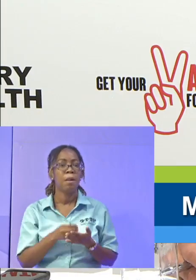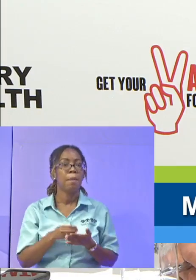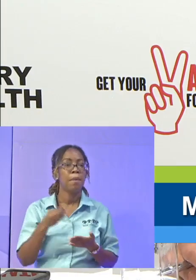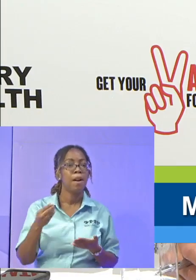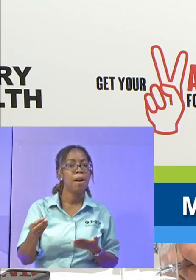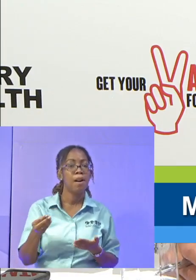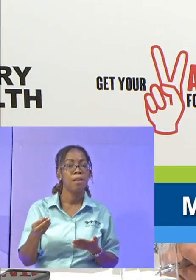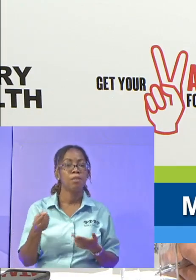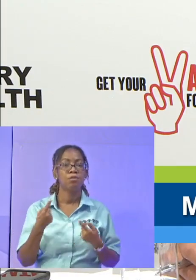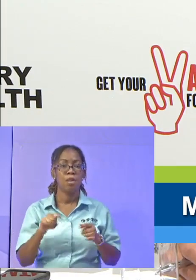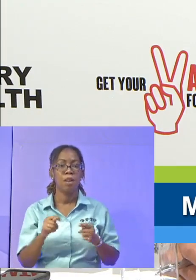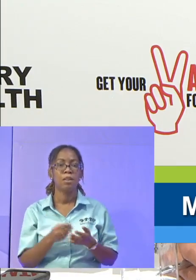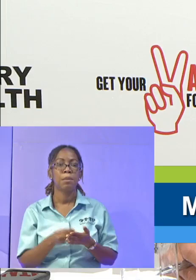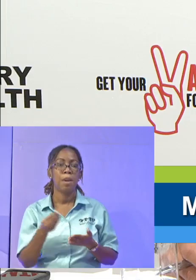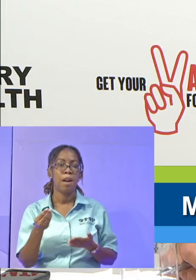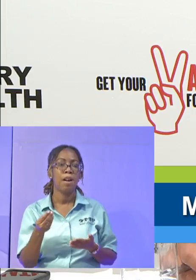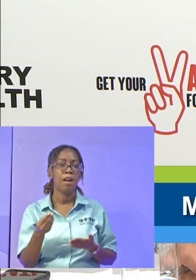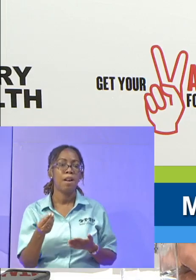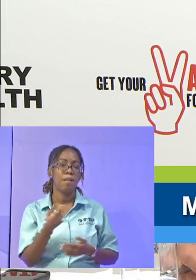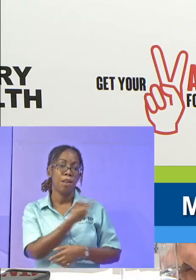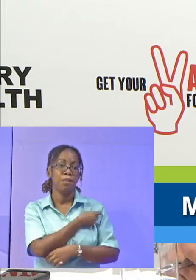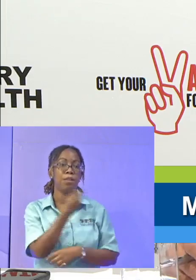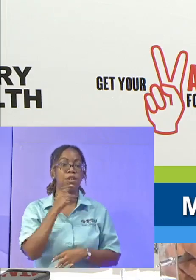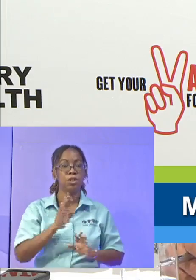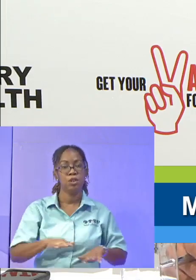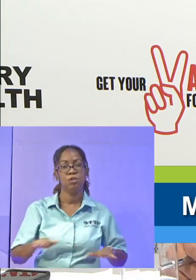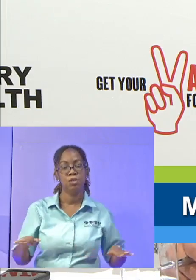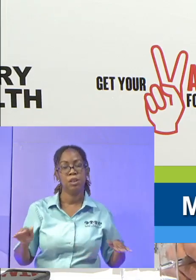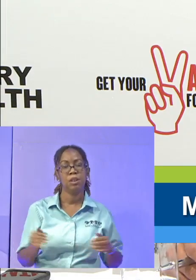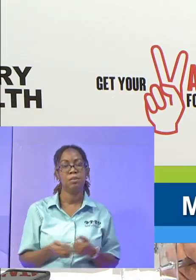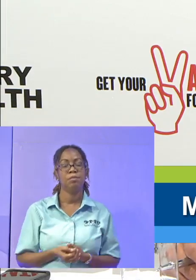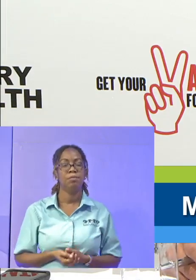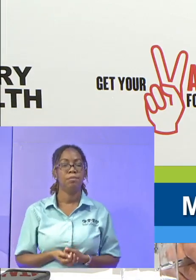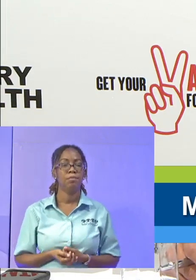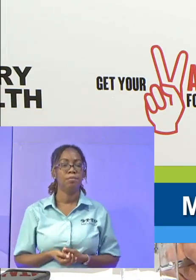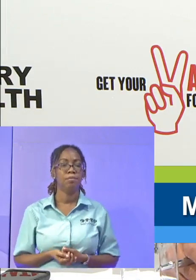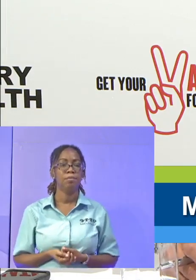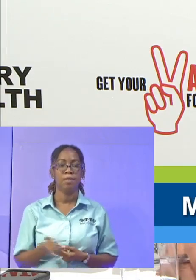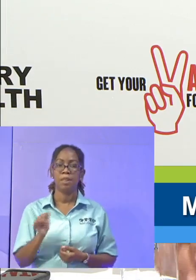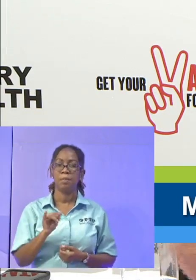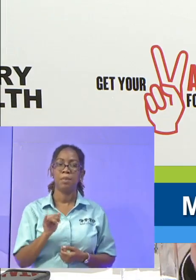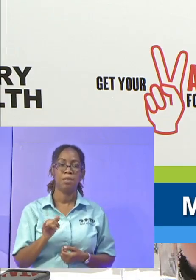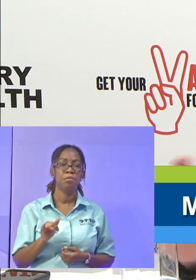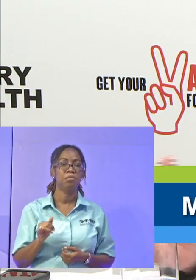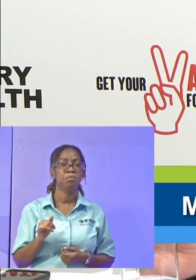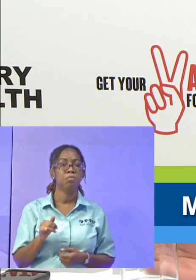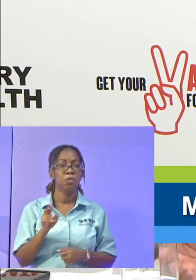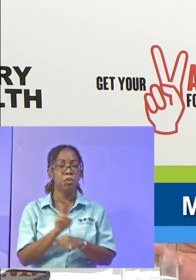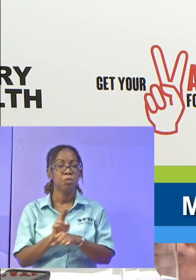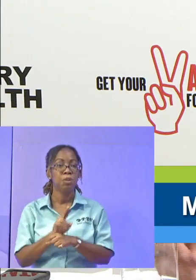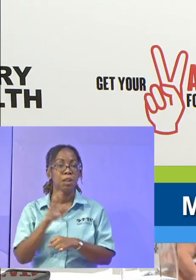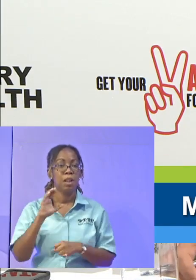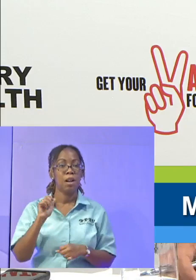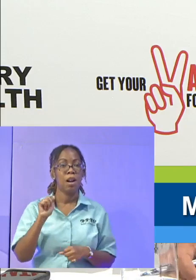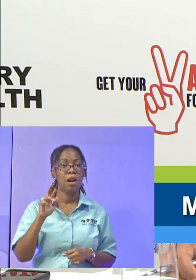are also pursuing initiatives, as we have done in the past, via CARFA for a collective procurement